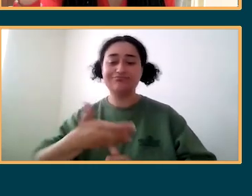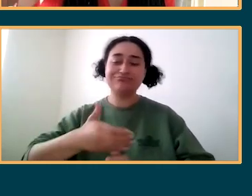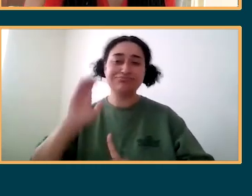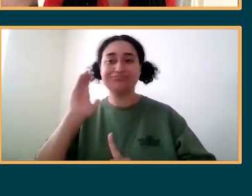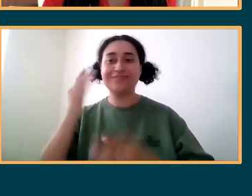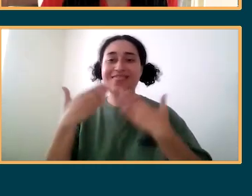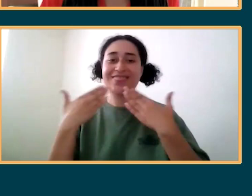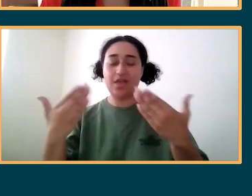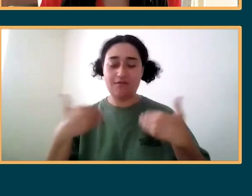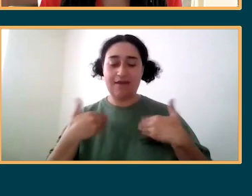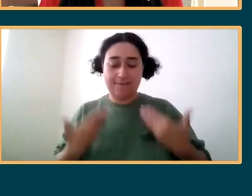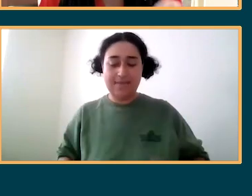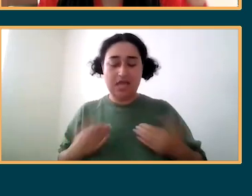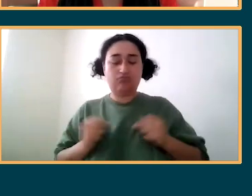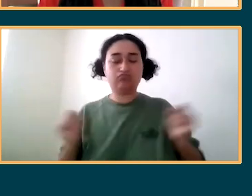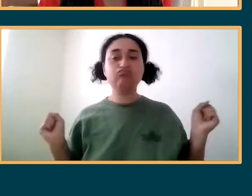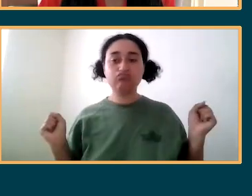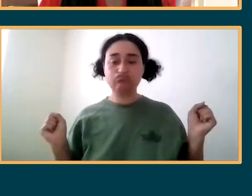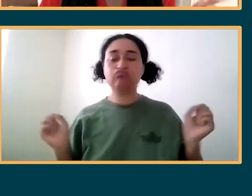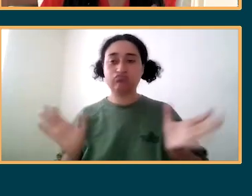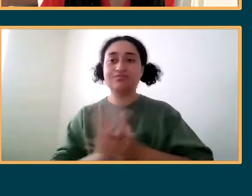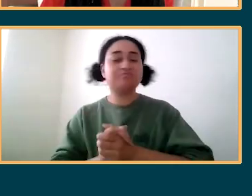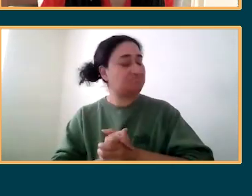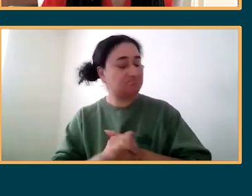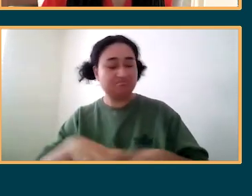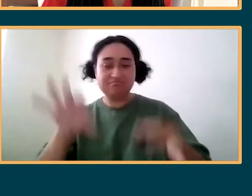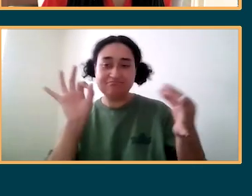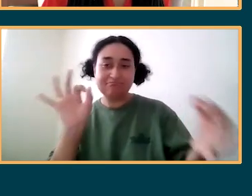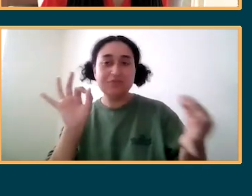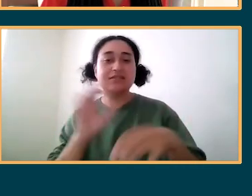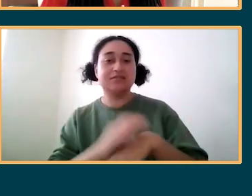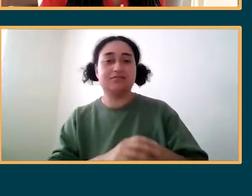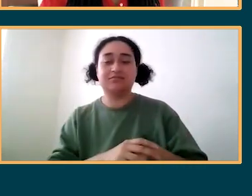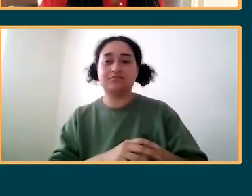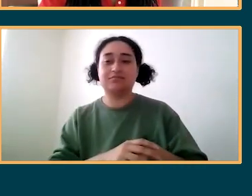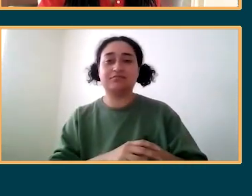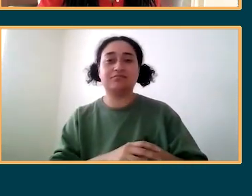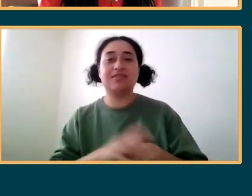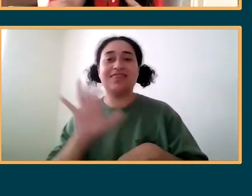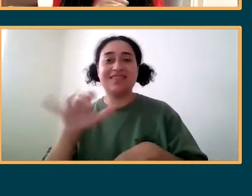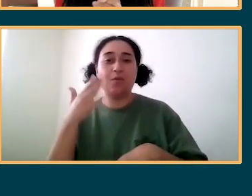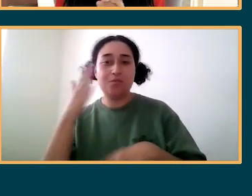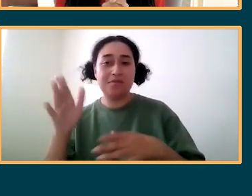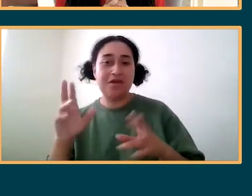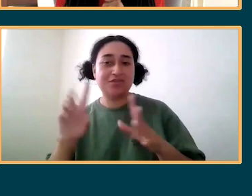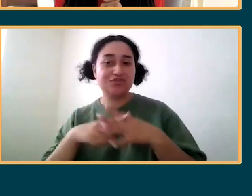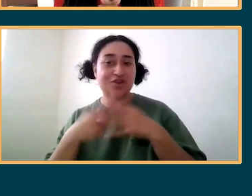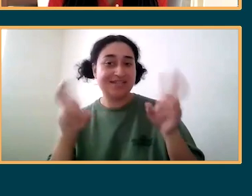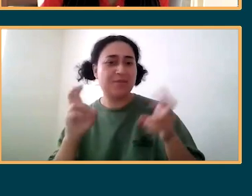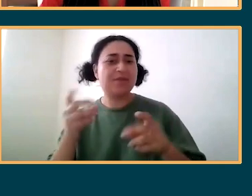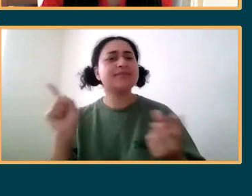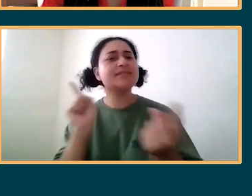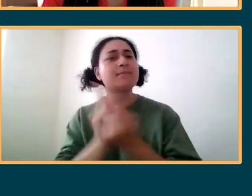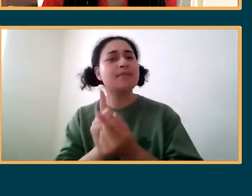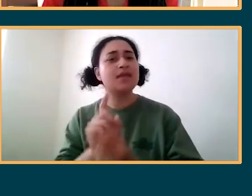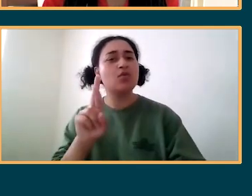let's that's where we will begin. We're gonna go right back to that. Welcome, Adrienne. Let's meet Riley Long.